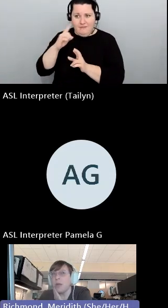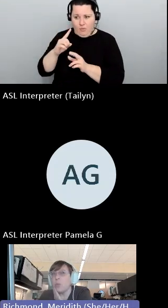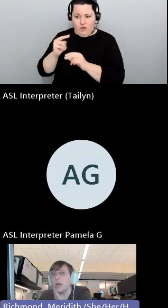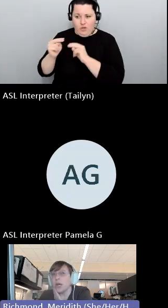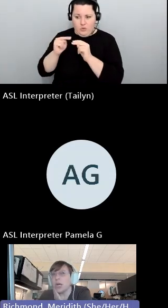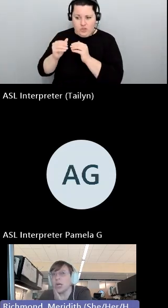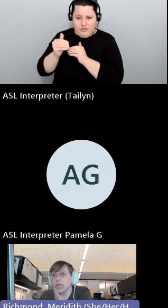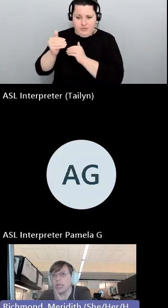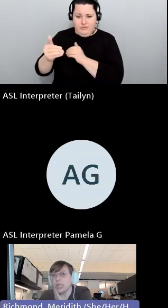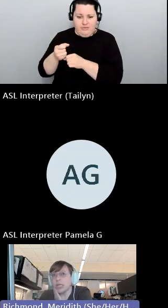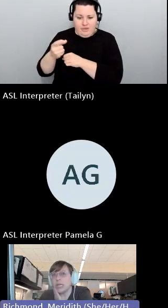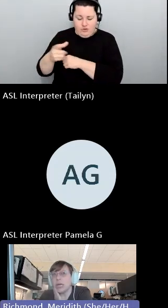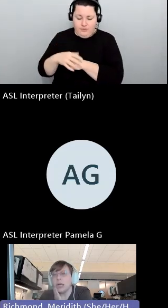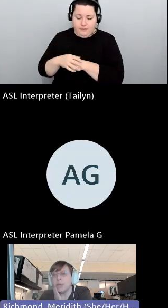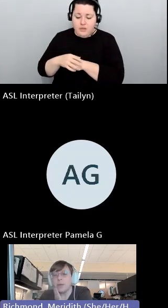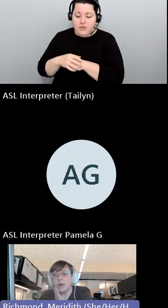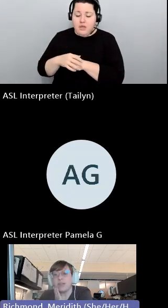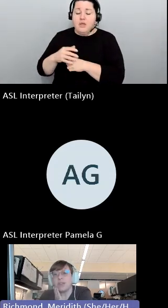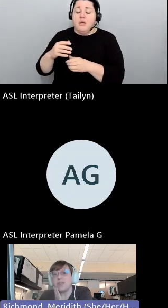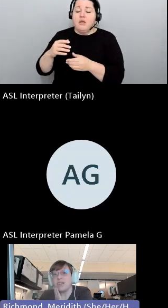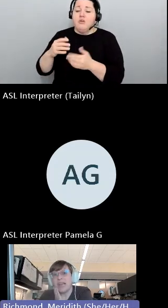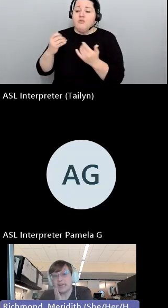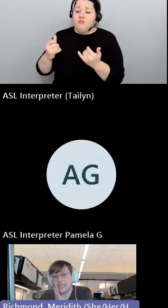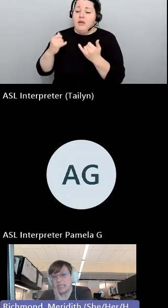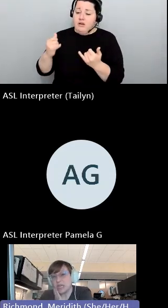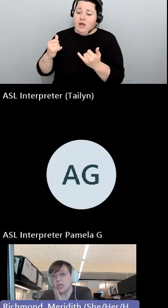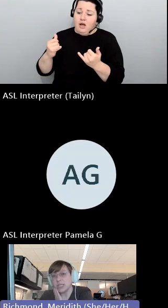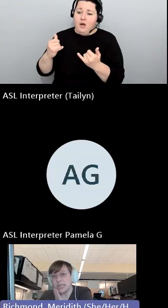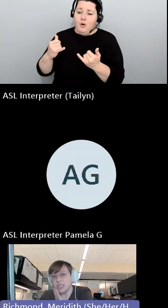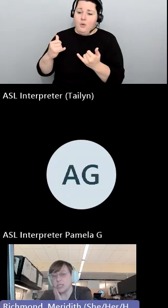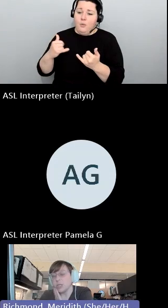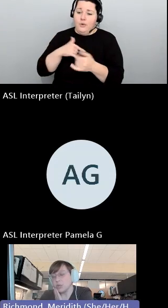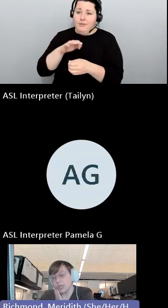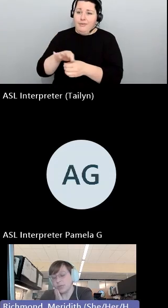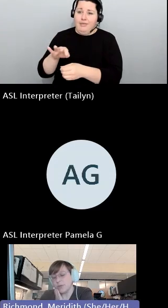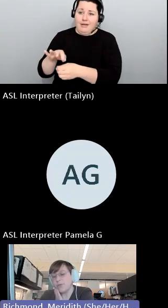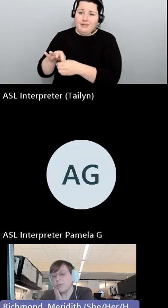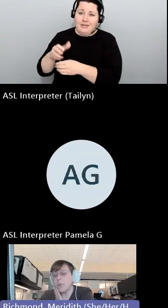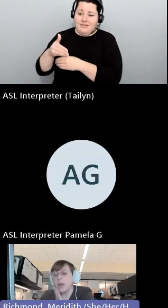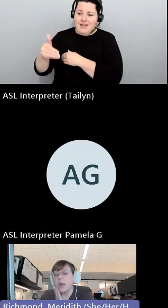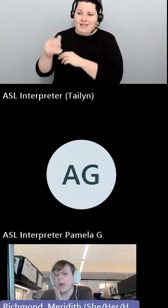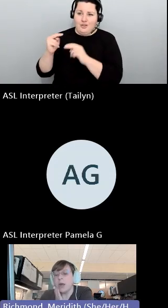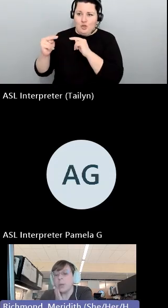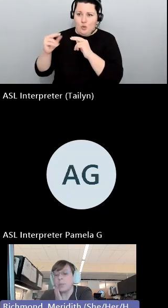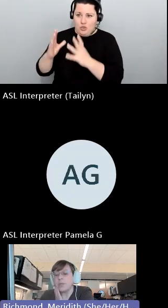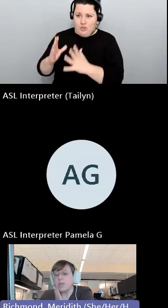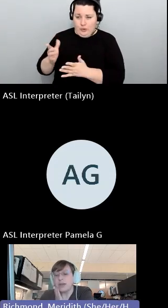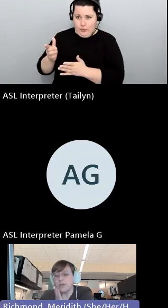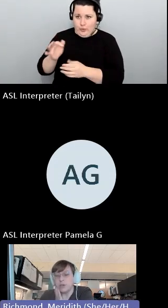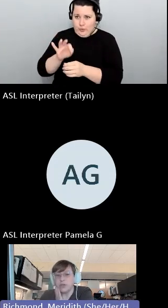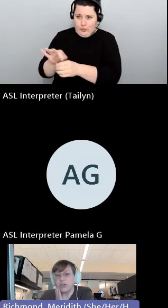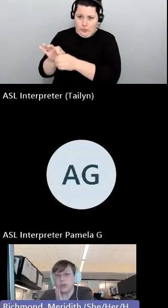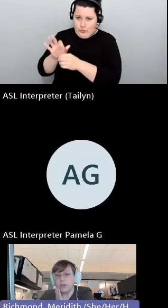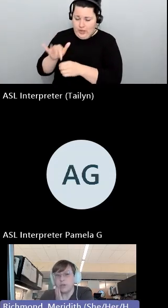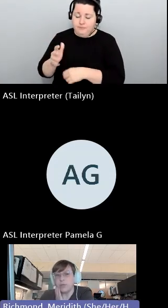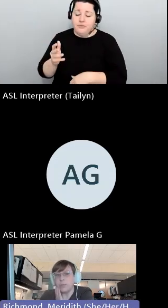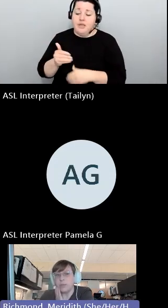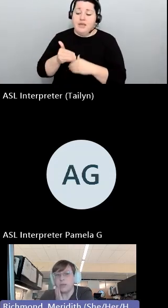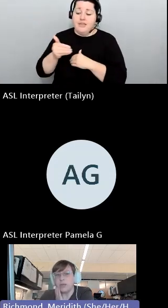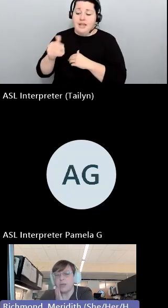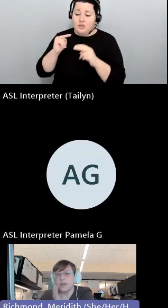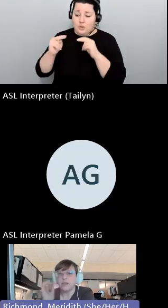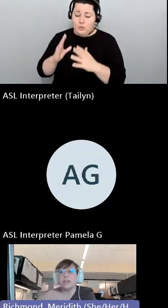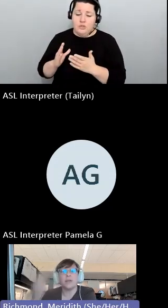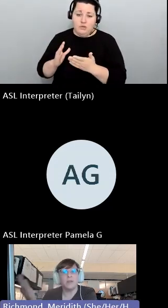now. We are currently in the process of electing our next negotiators. The next negotiators